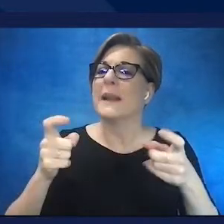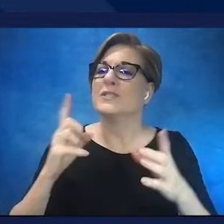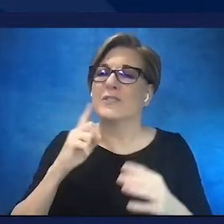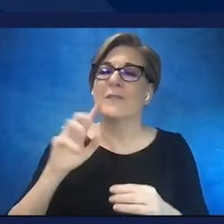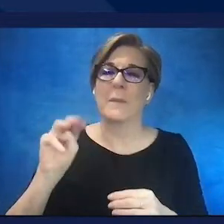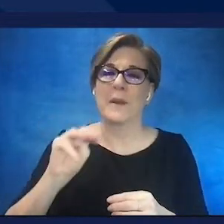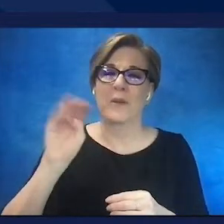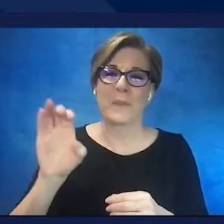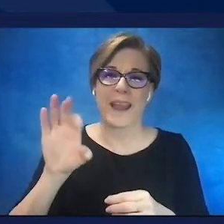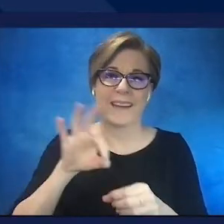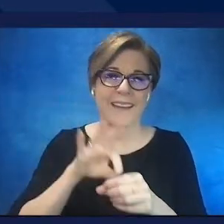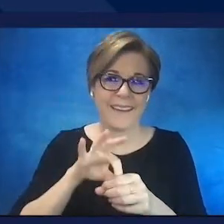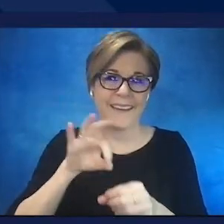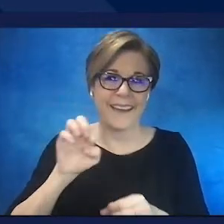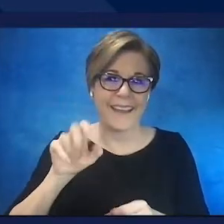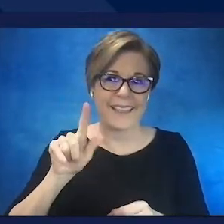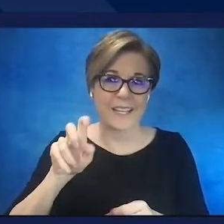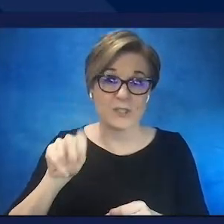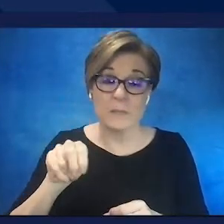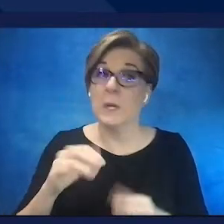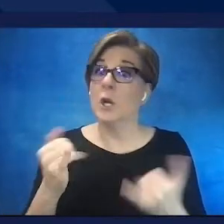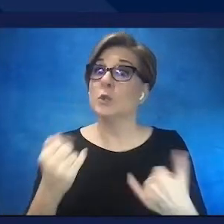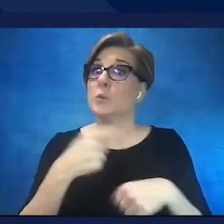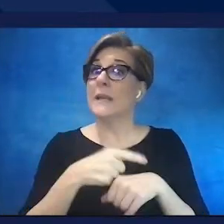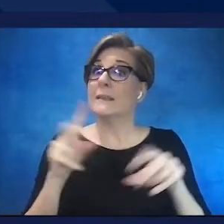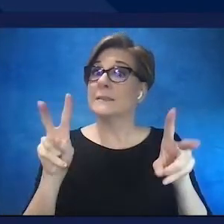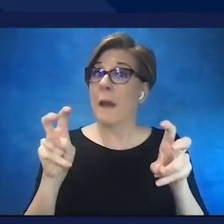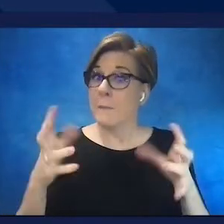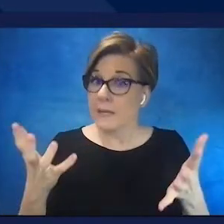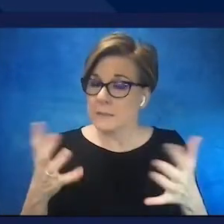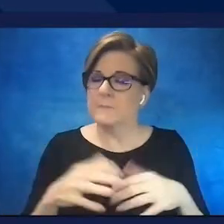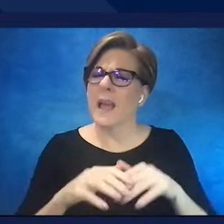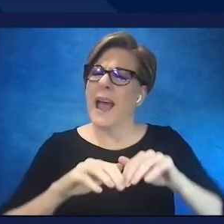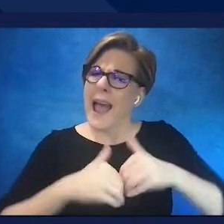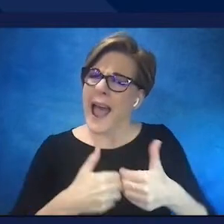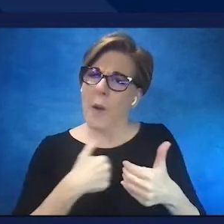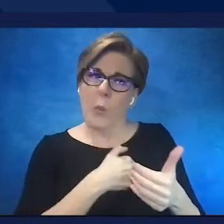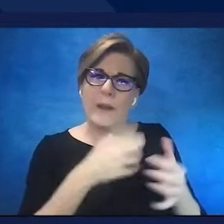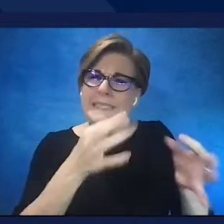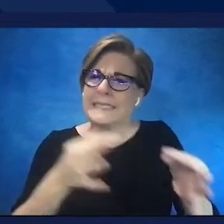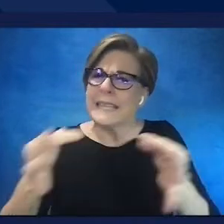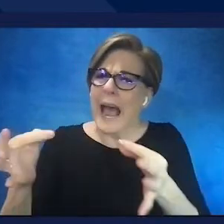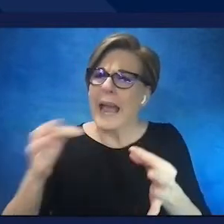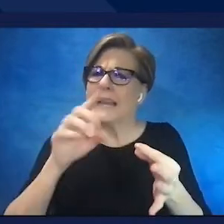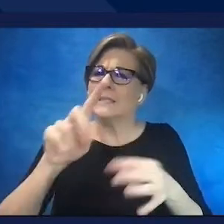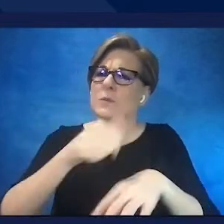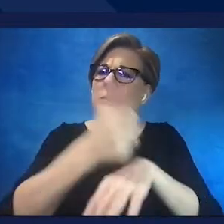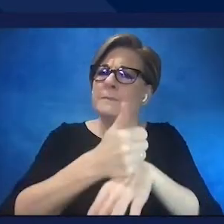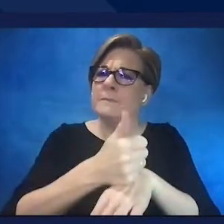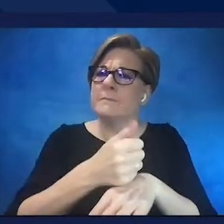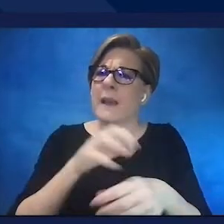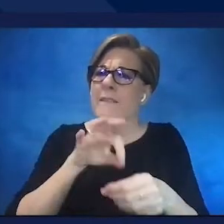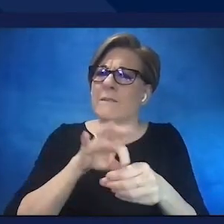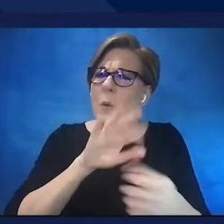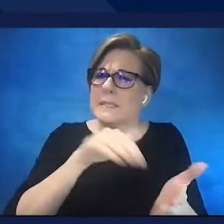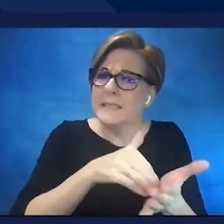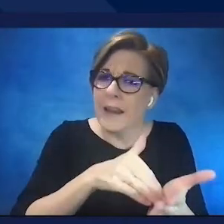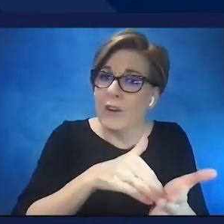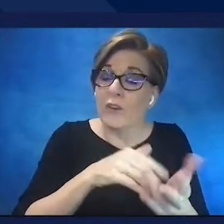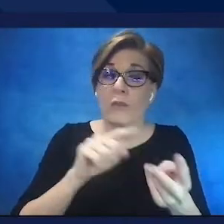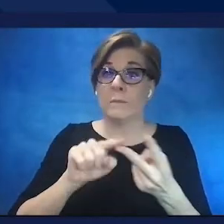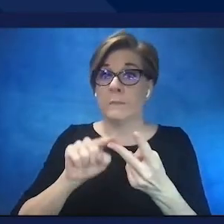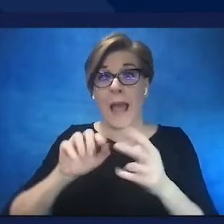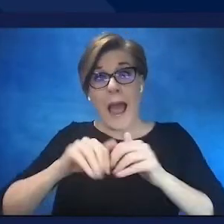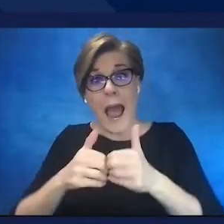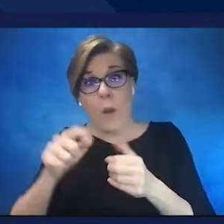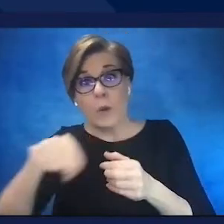elections. So what do we have for you today? Well, our topics today include how vote centers are determined and how to get involved in